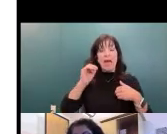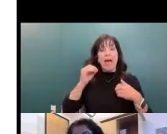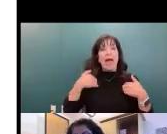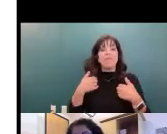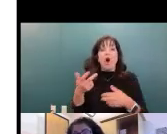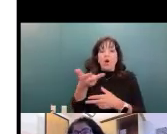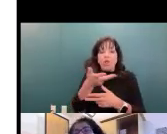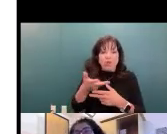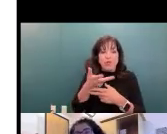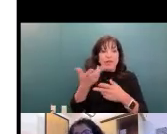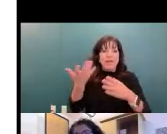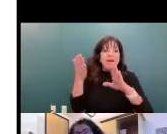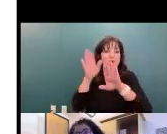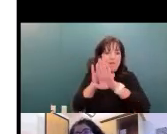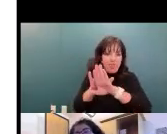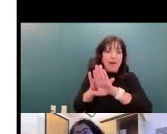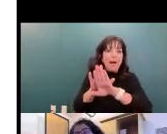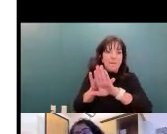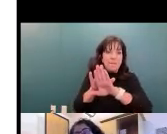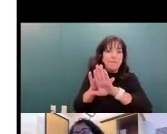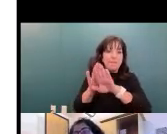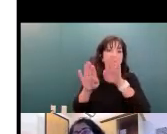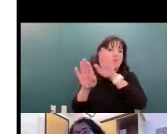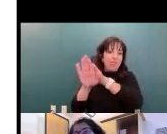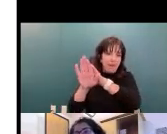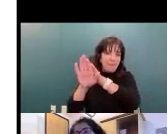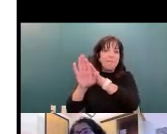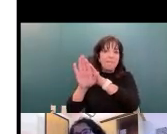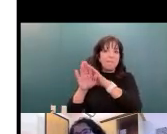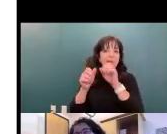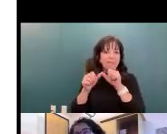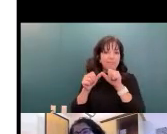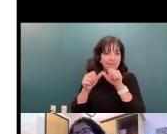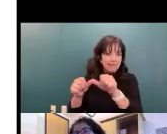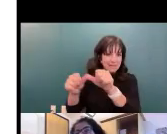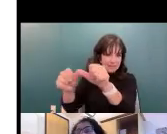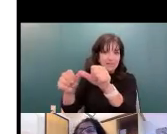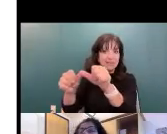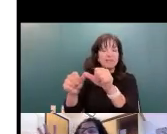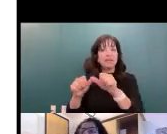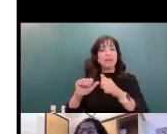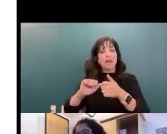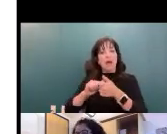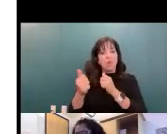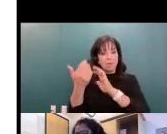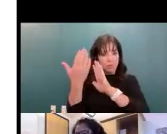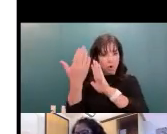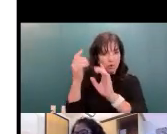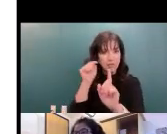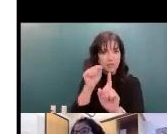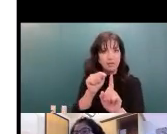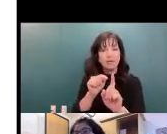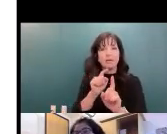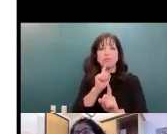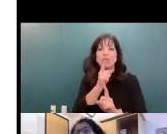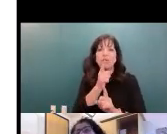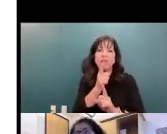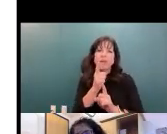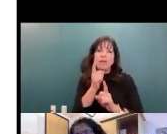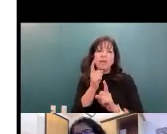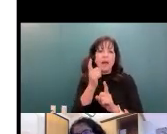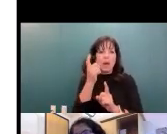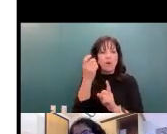three sources. So consistency across our ascertainment approach. And then really just like to note